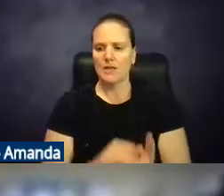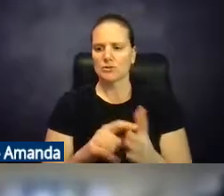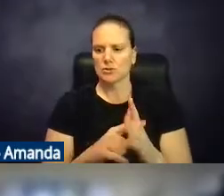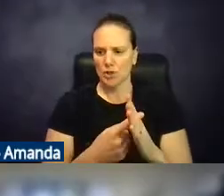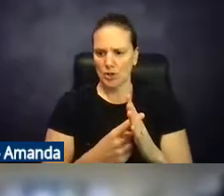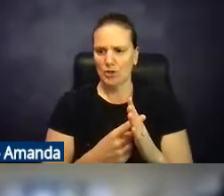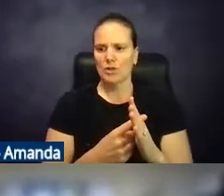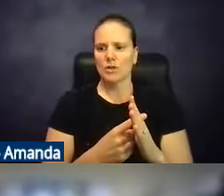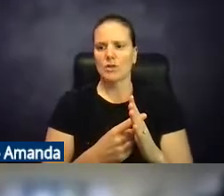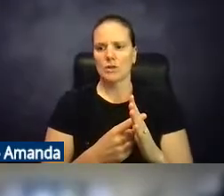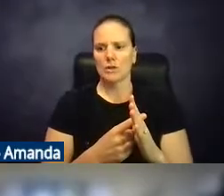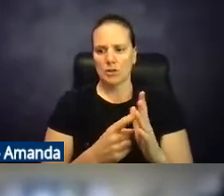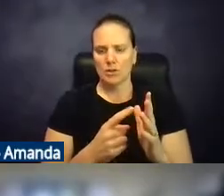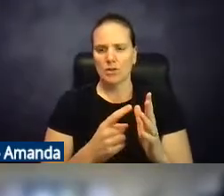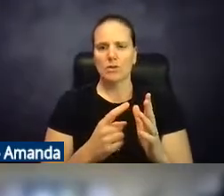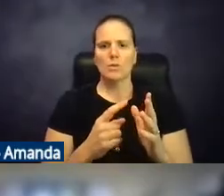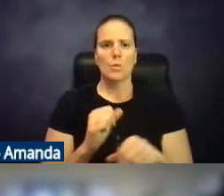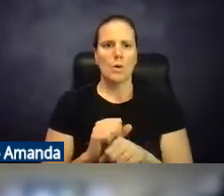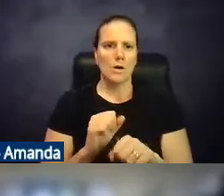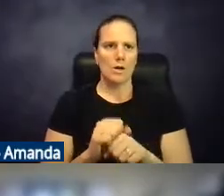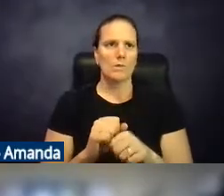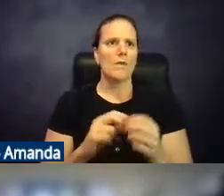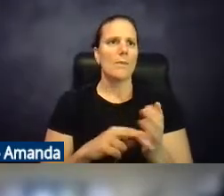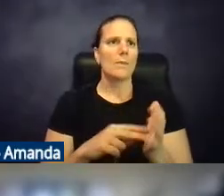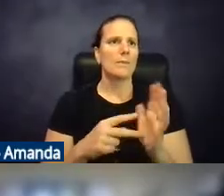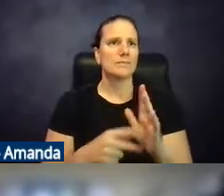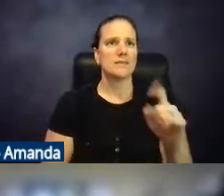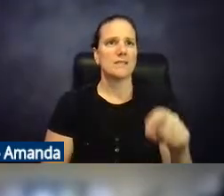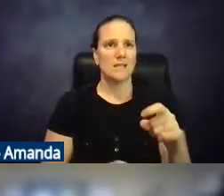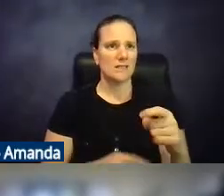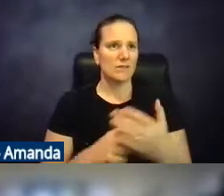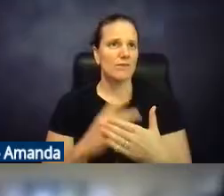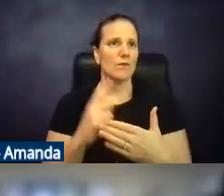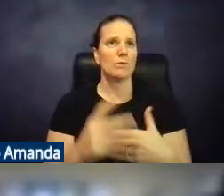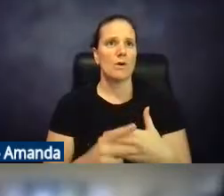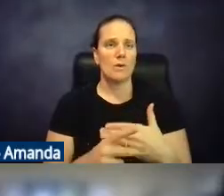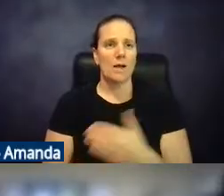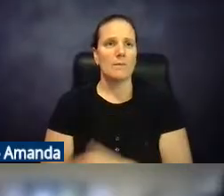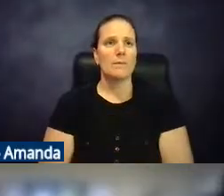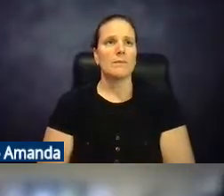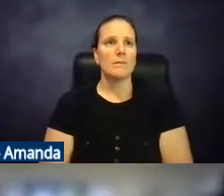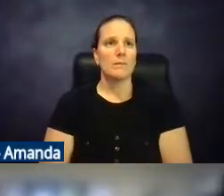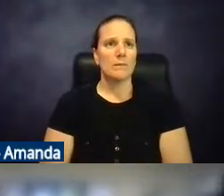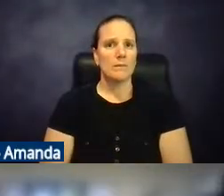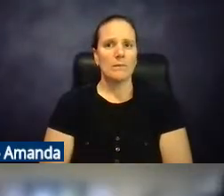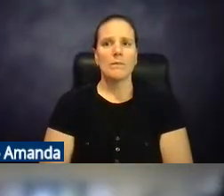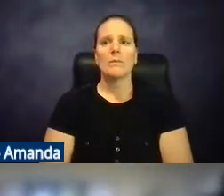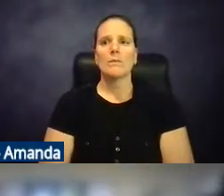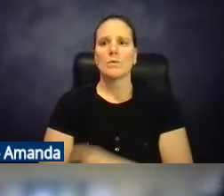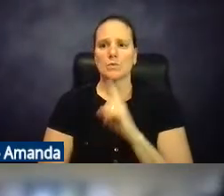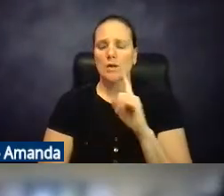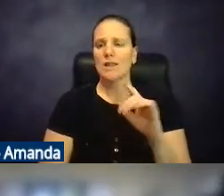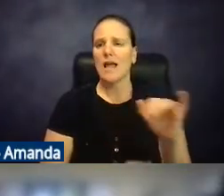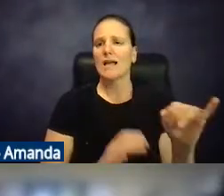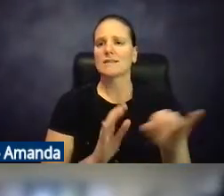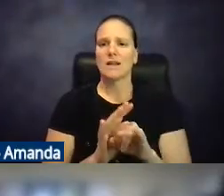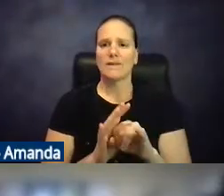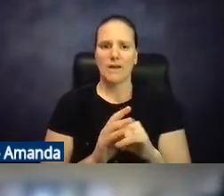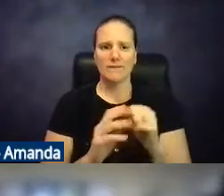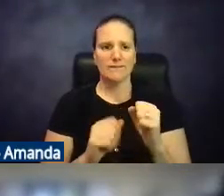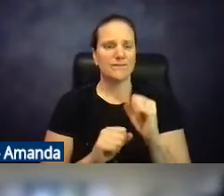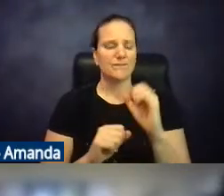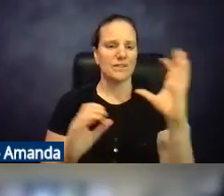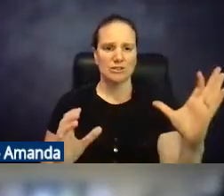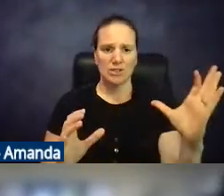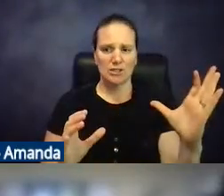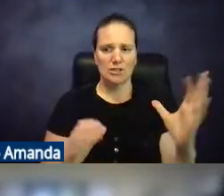starting work with, of course, the purpose and need from the program, and in really identifying vision from